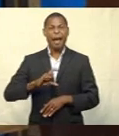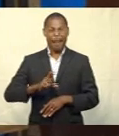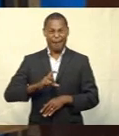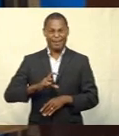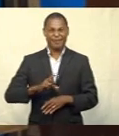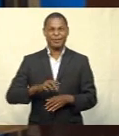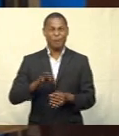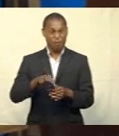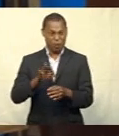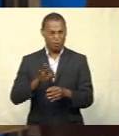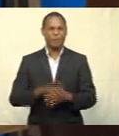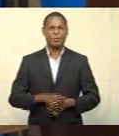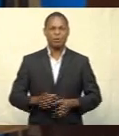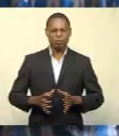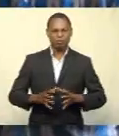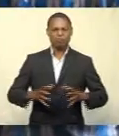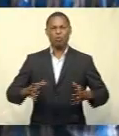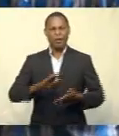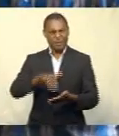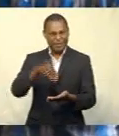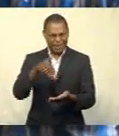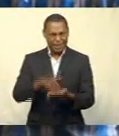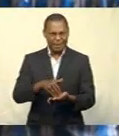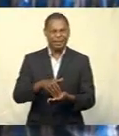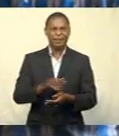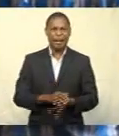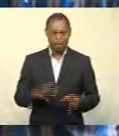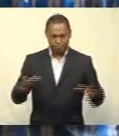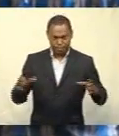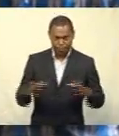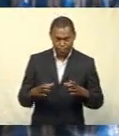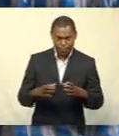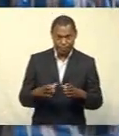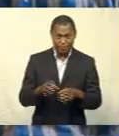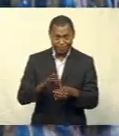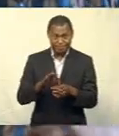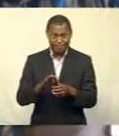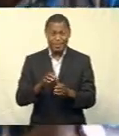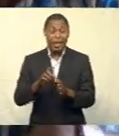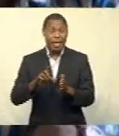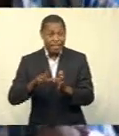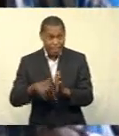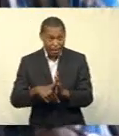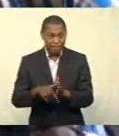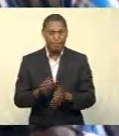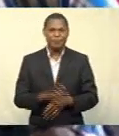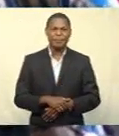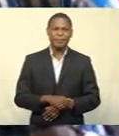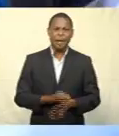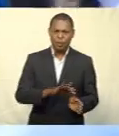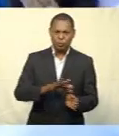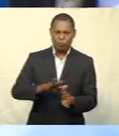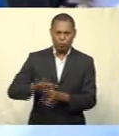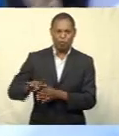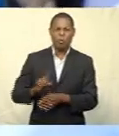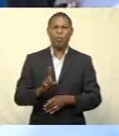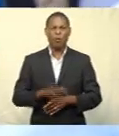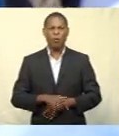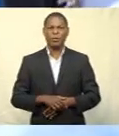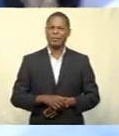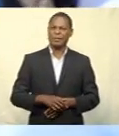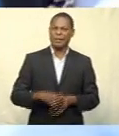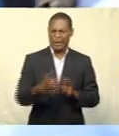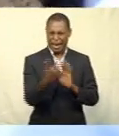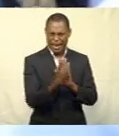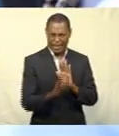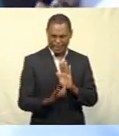polling stations, confined election period, removal of the restriction on party identification in the national candidates list, prohibition of the